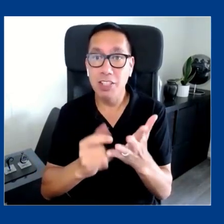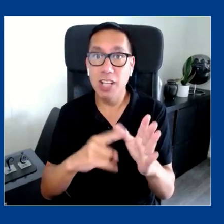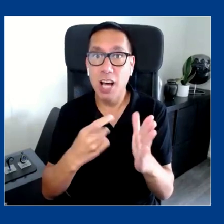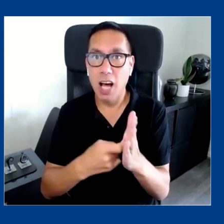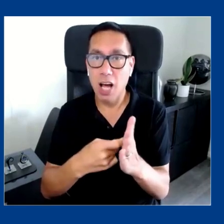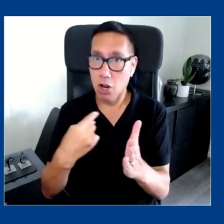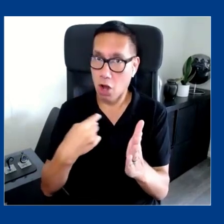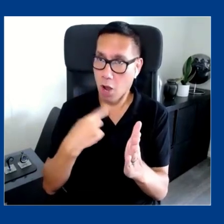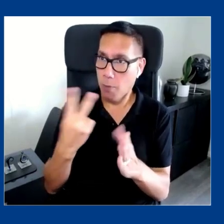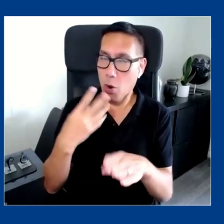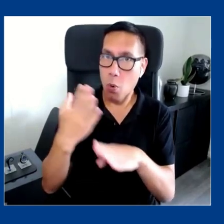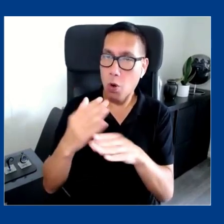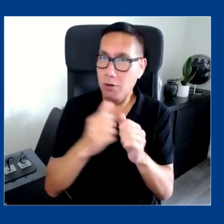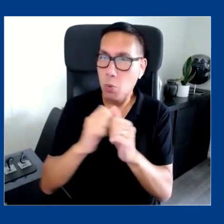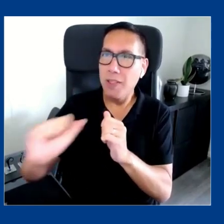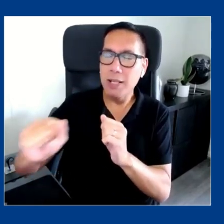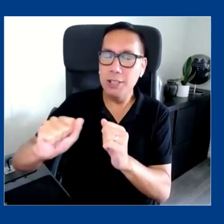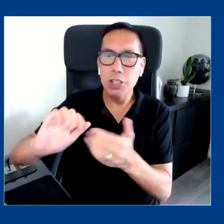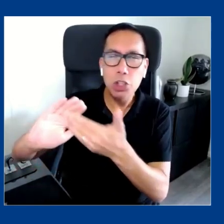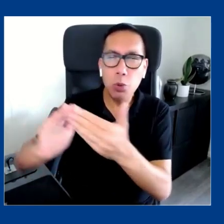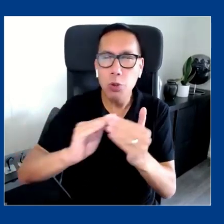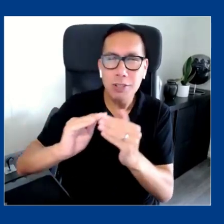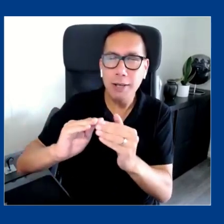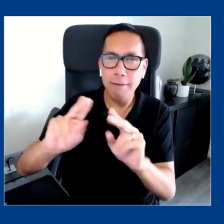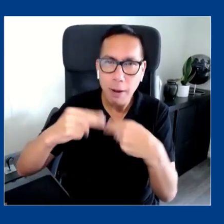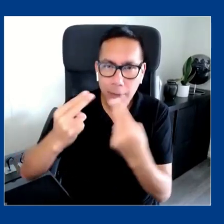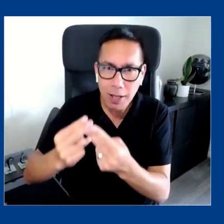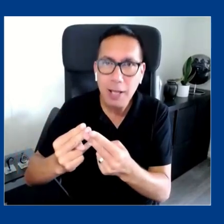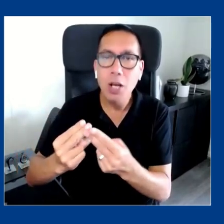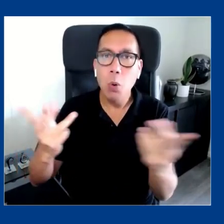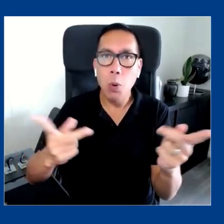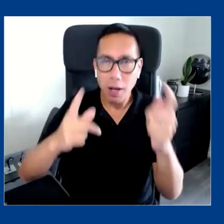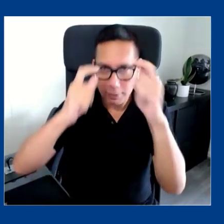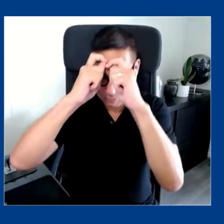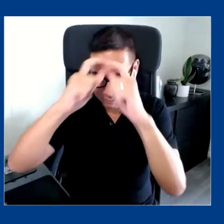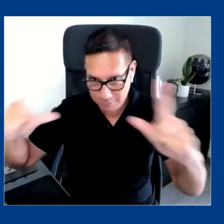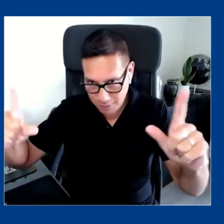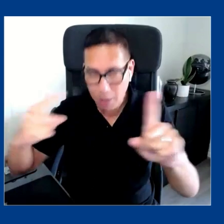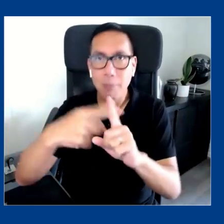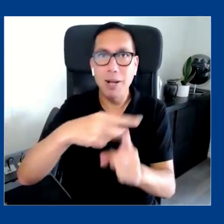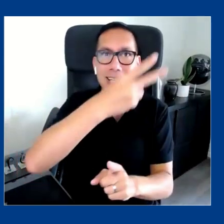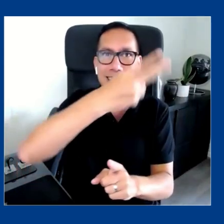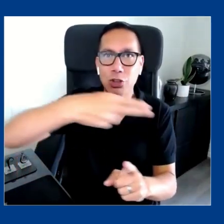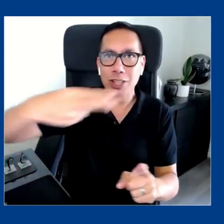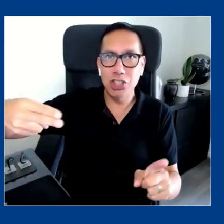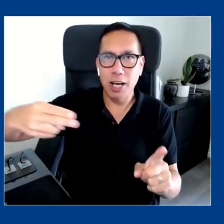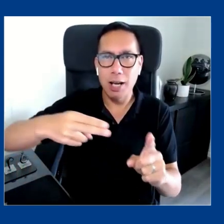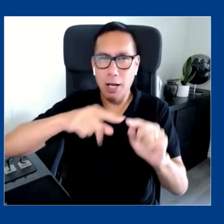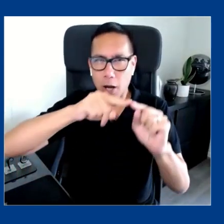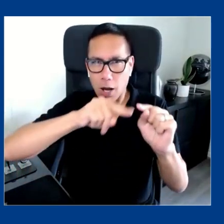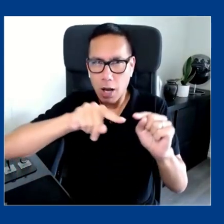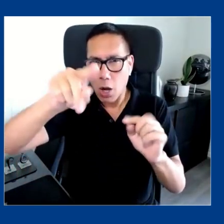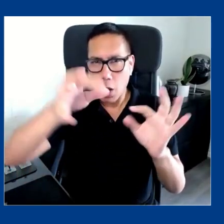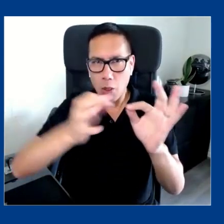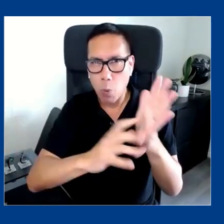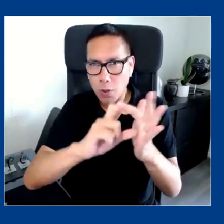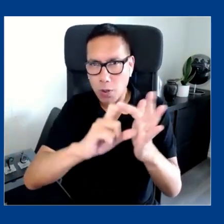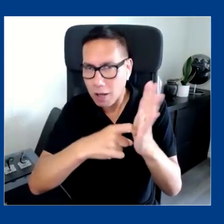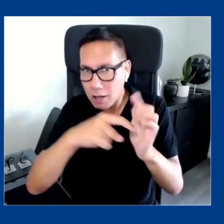associated communities on the border between Timor-Leste and Indonesia, carrying out Australian Research Council-funded